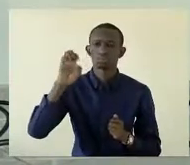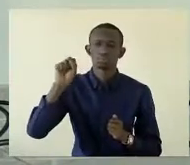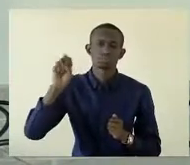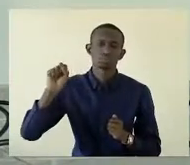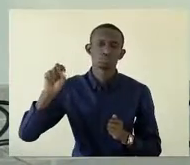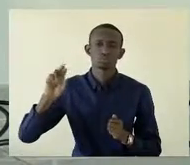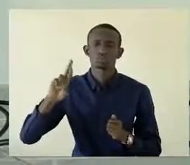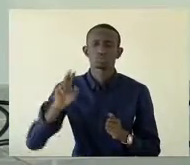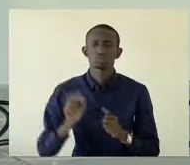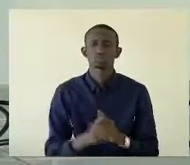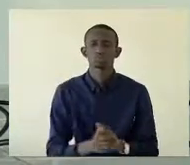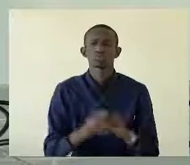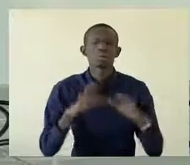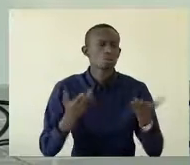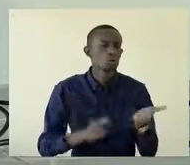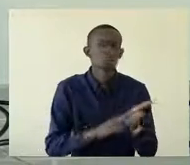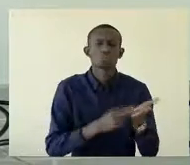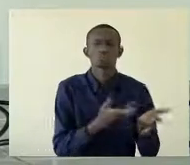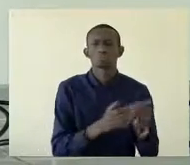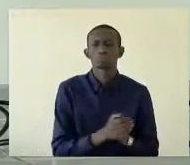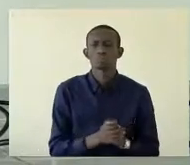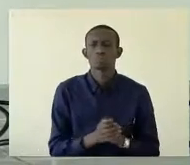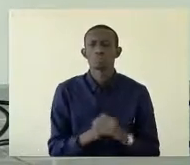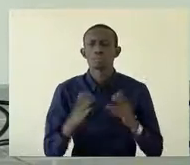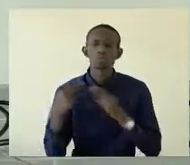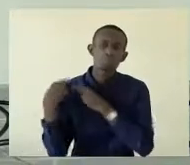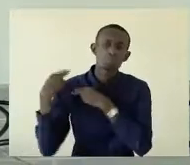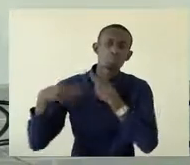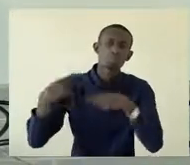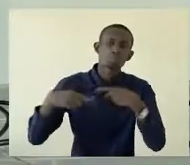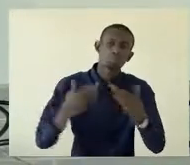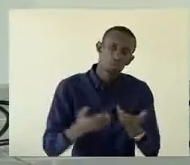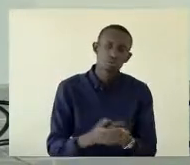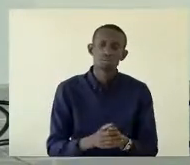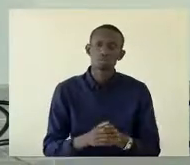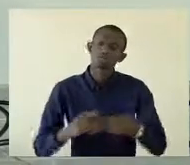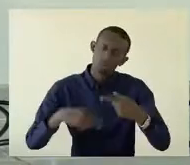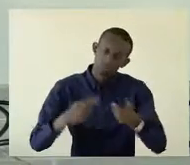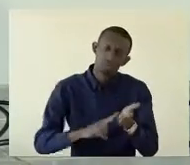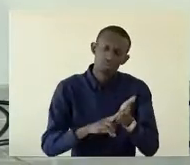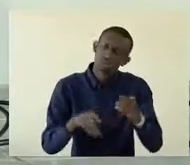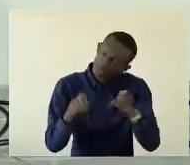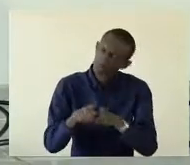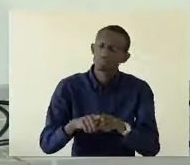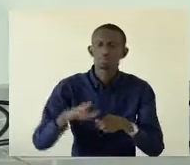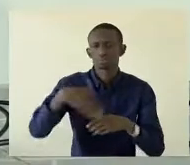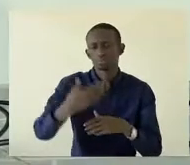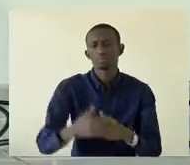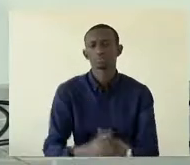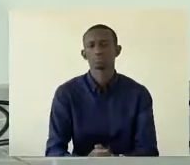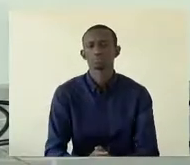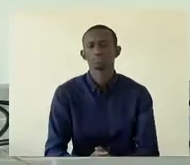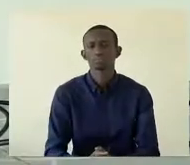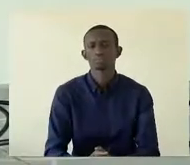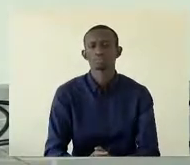How can we use them? And then generations to come can also take advantage of them and use them.